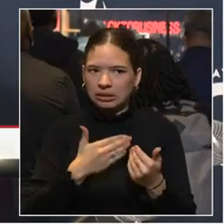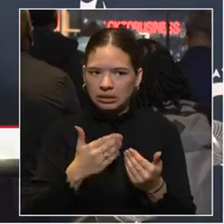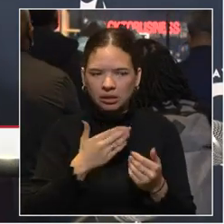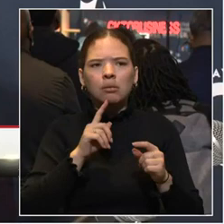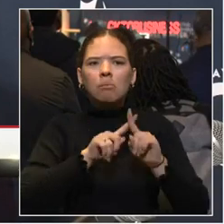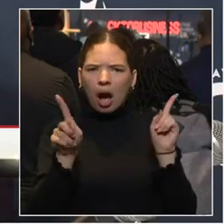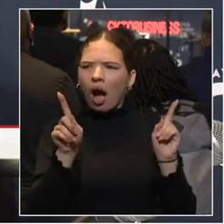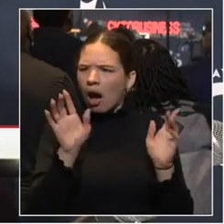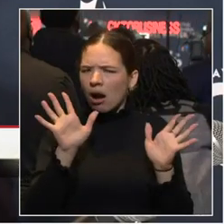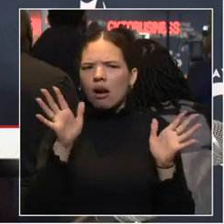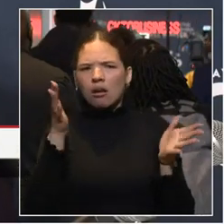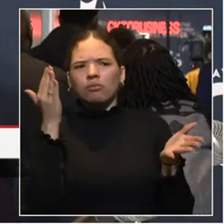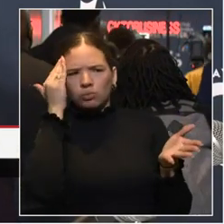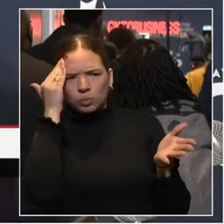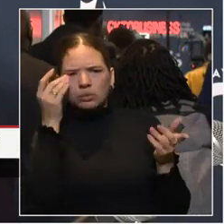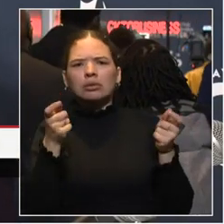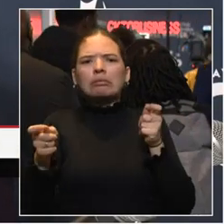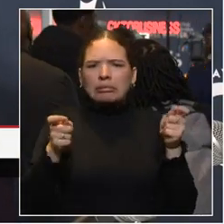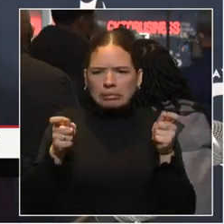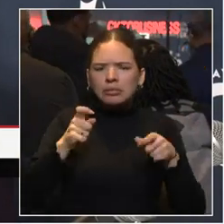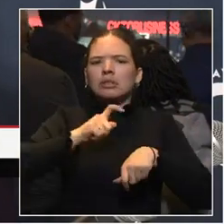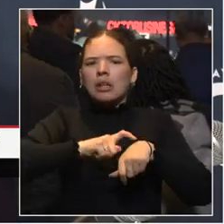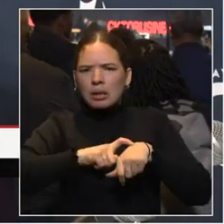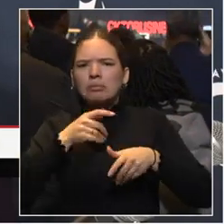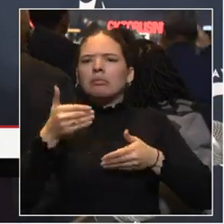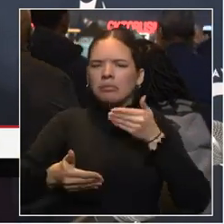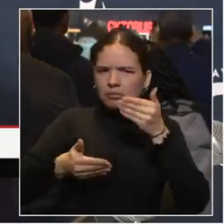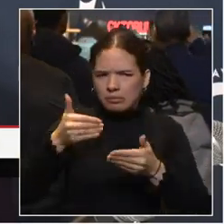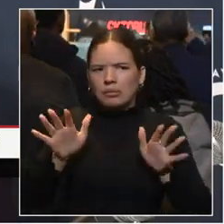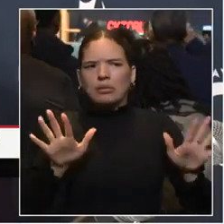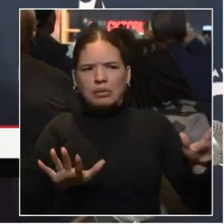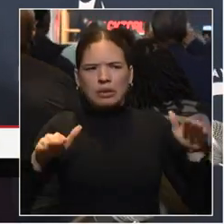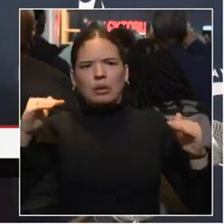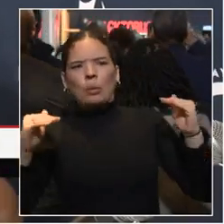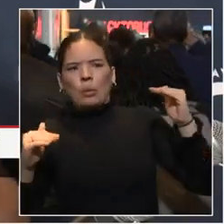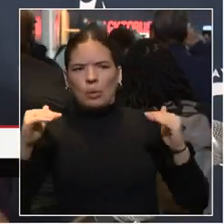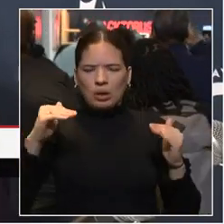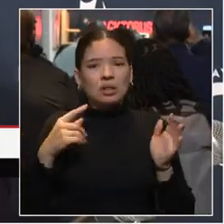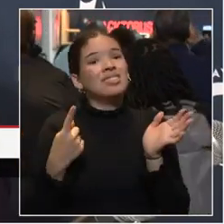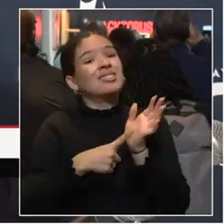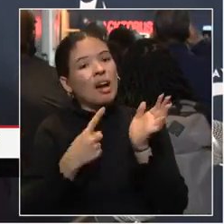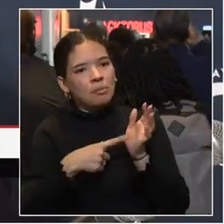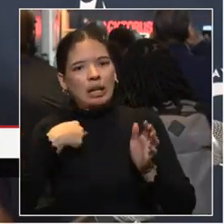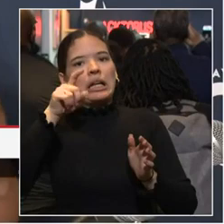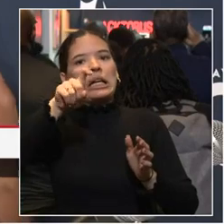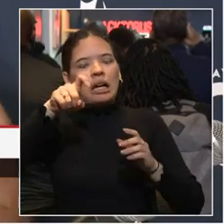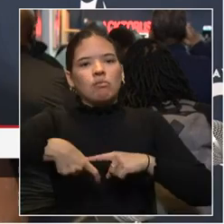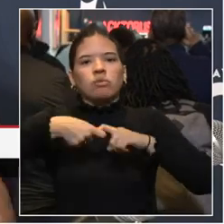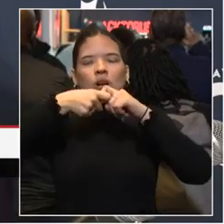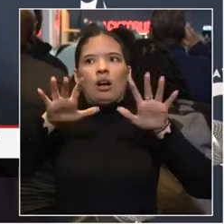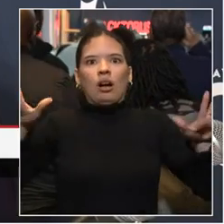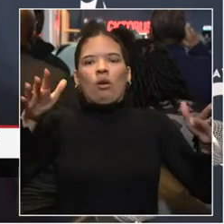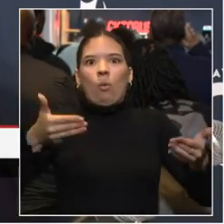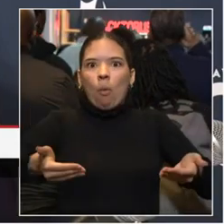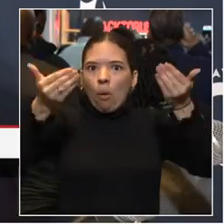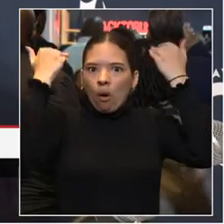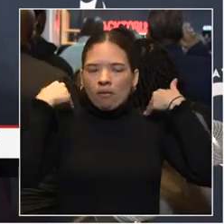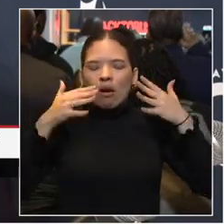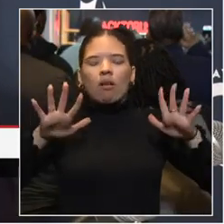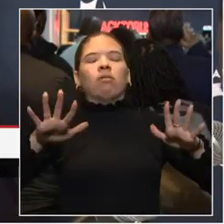time. But even then, I have to remind myself to rest, to exercise, to drink